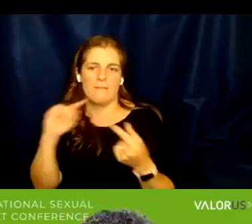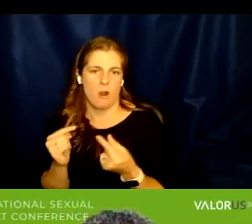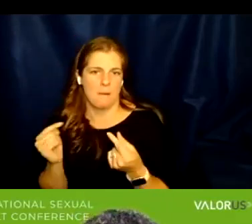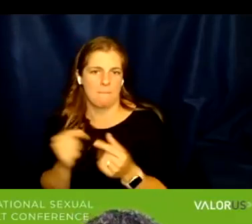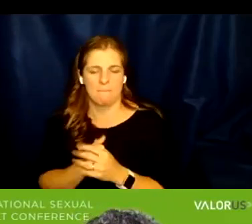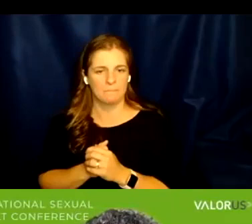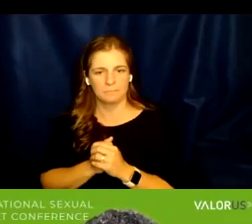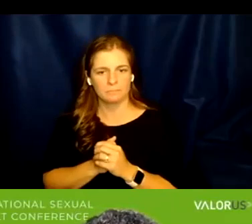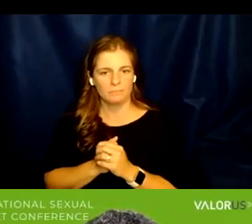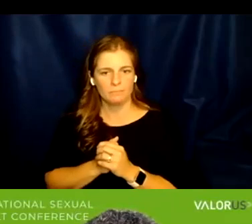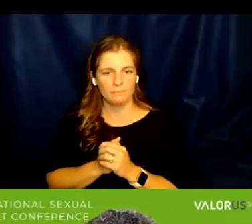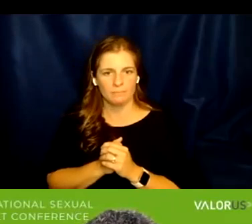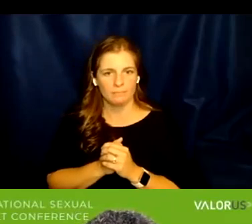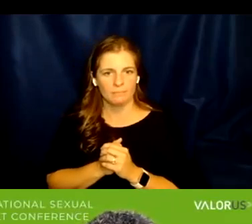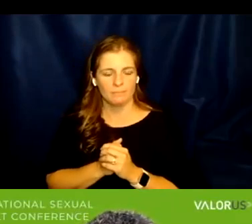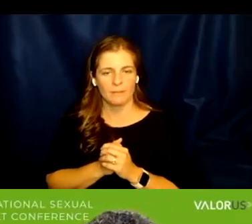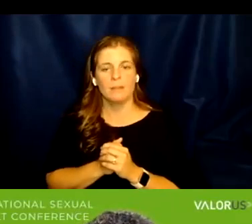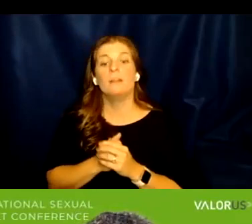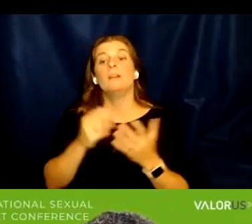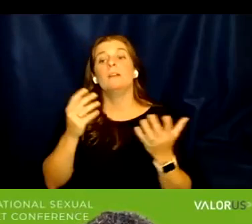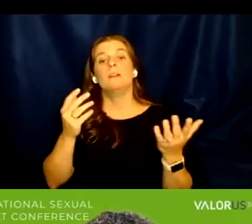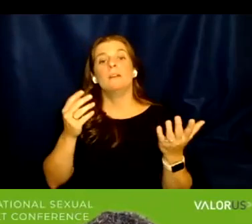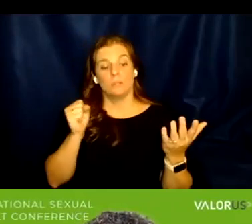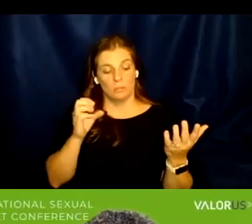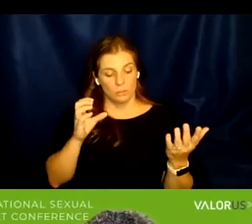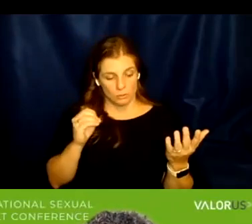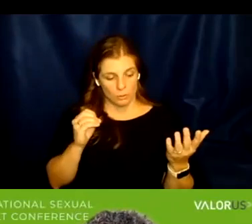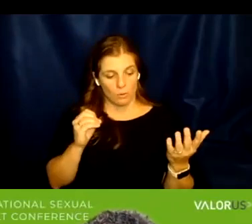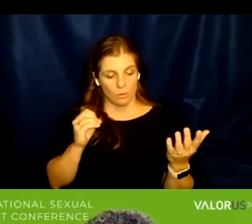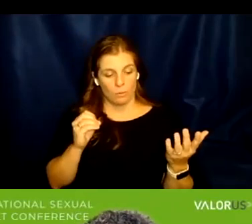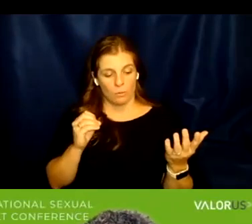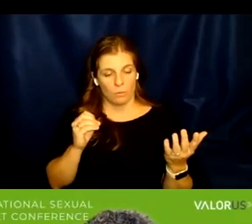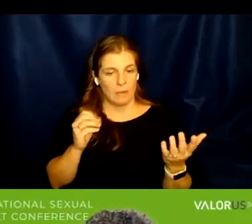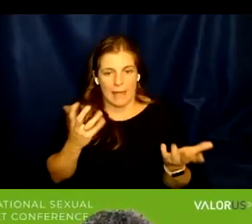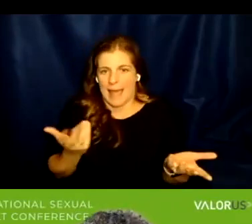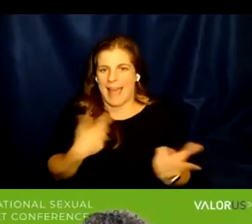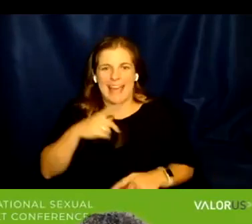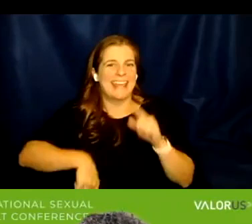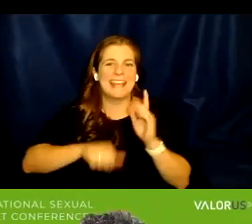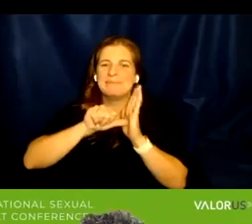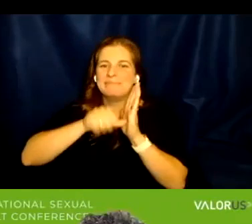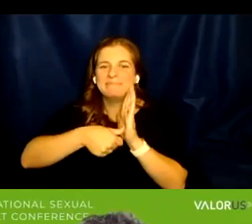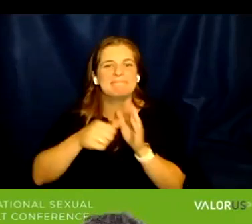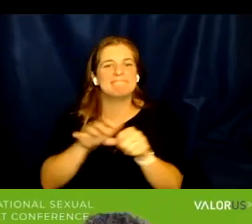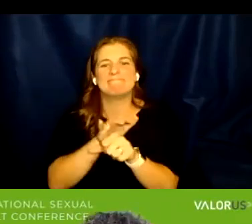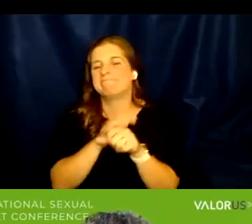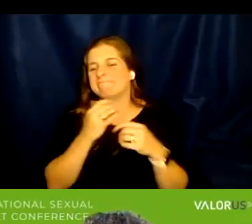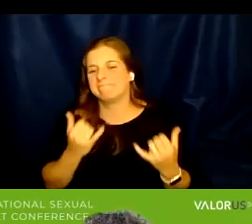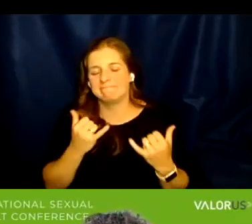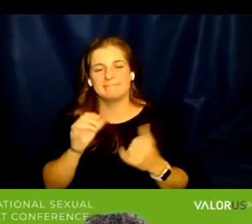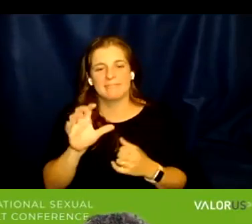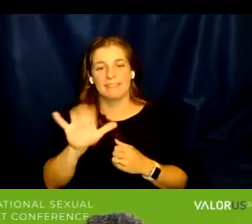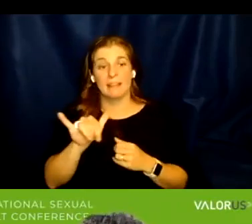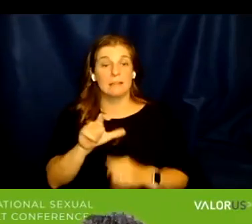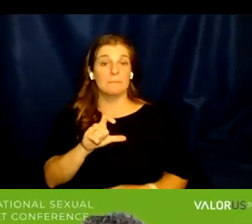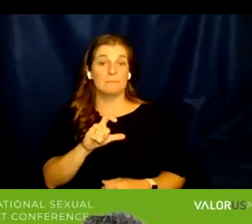think of as doing harm. And so I just can't emphasize enough that